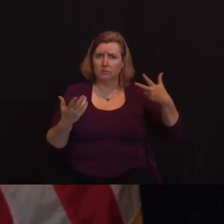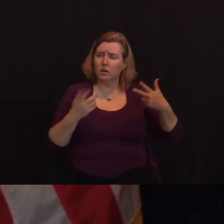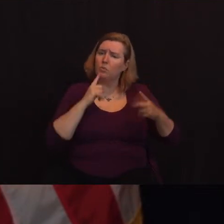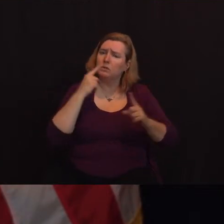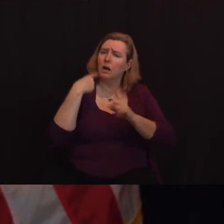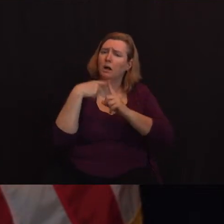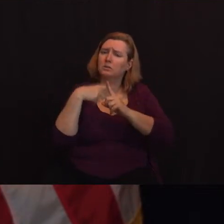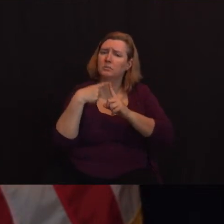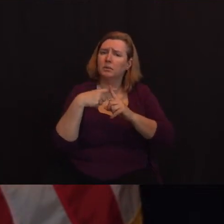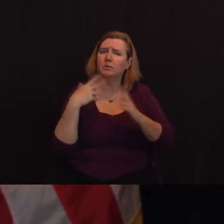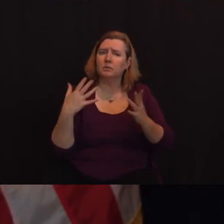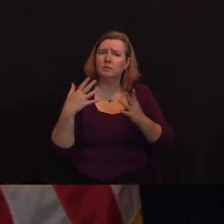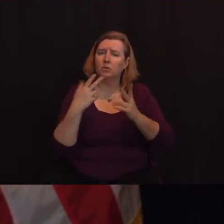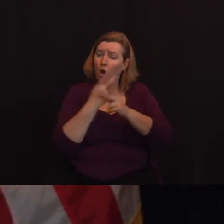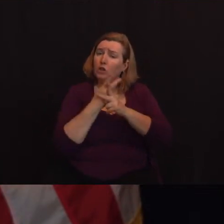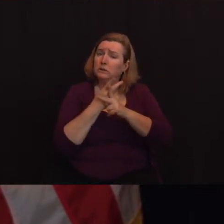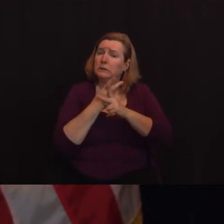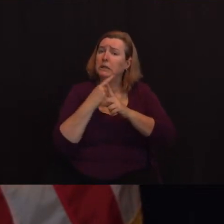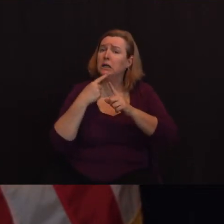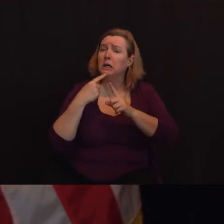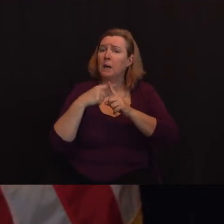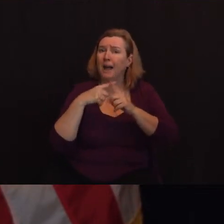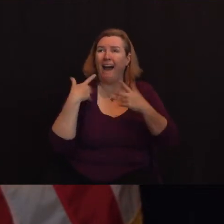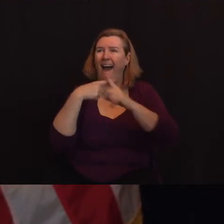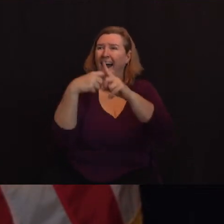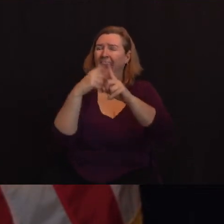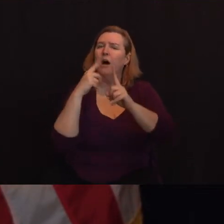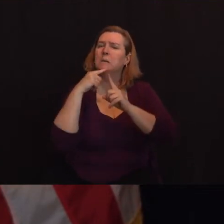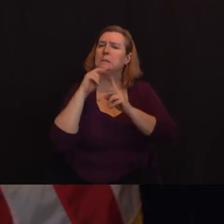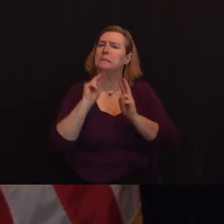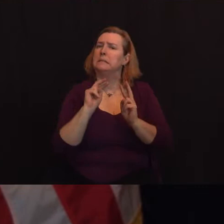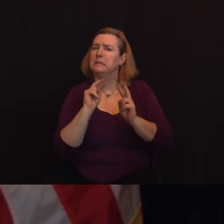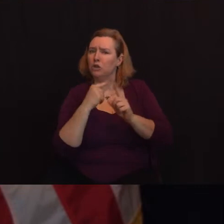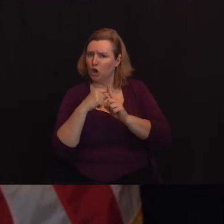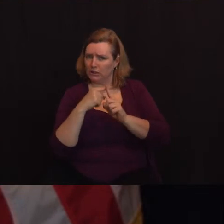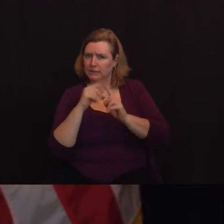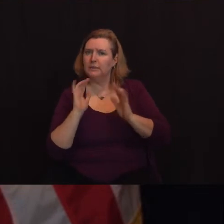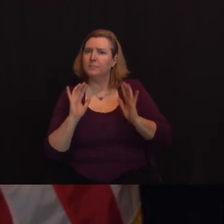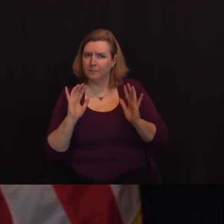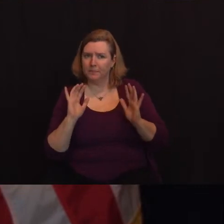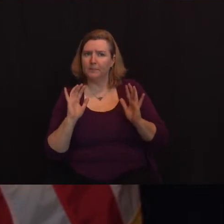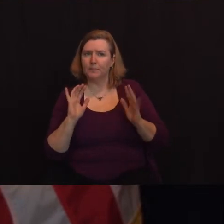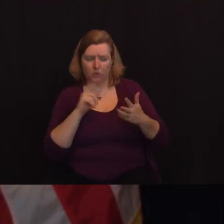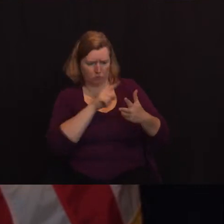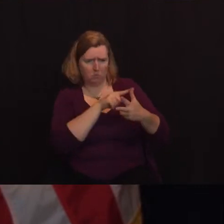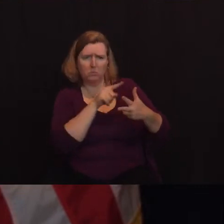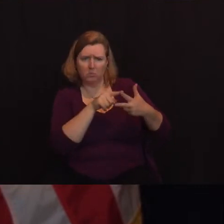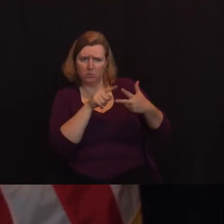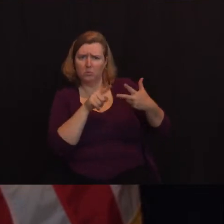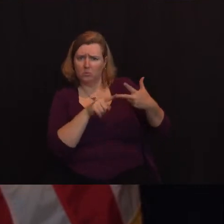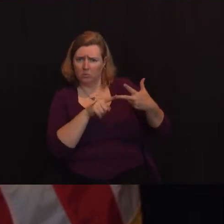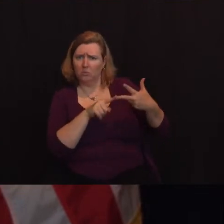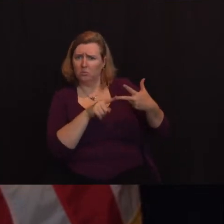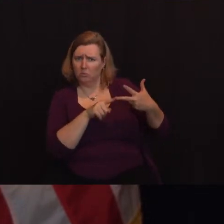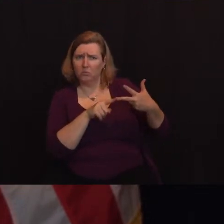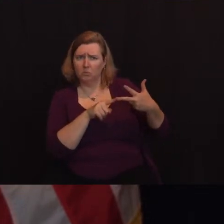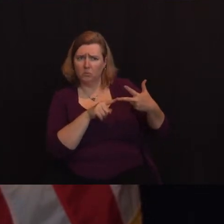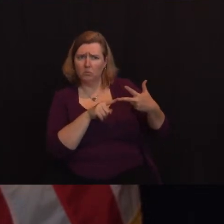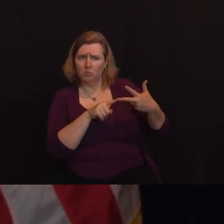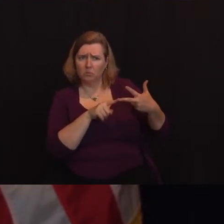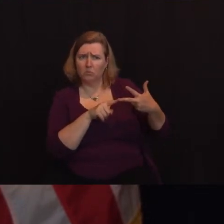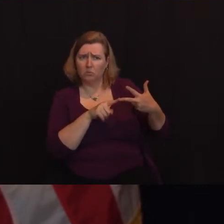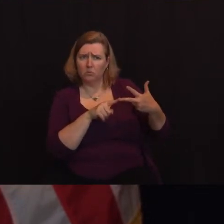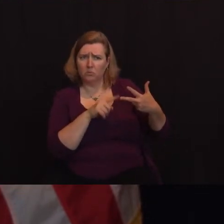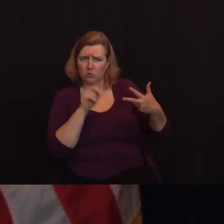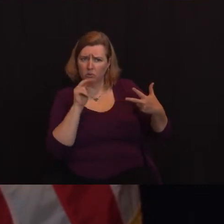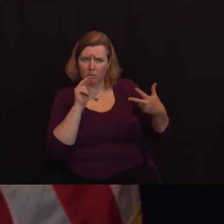we're solidly within the moderate activity range, when you look at those 3 particular metrics. And we like monitoring